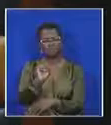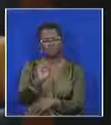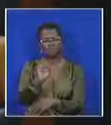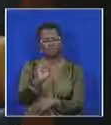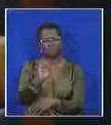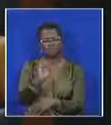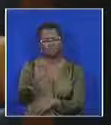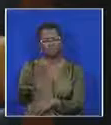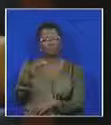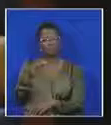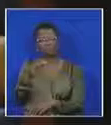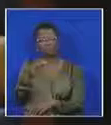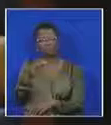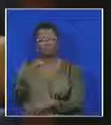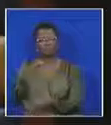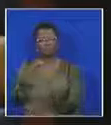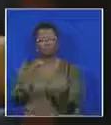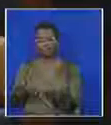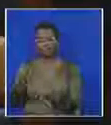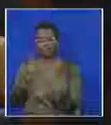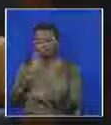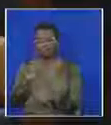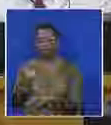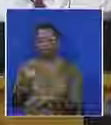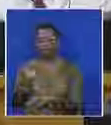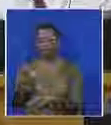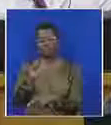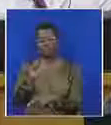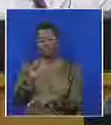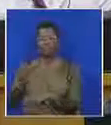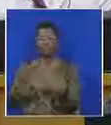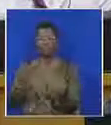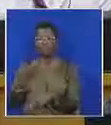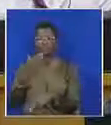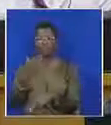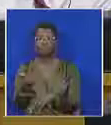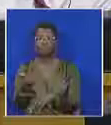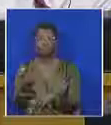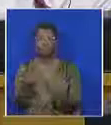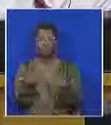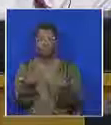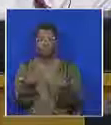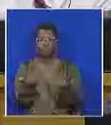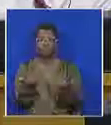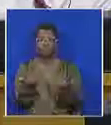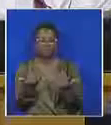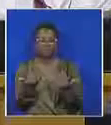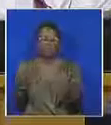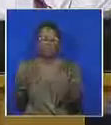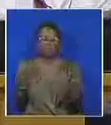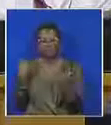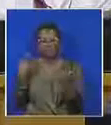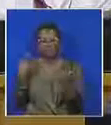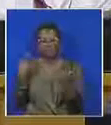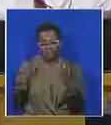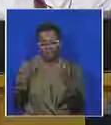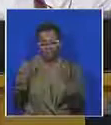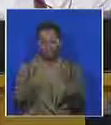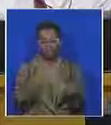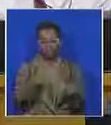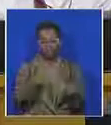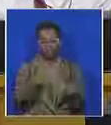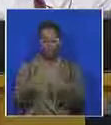can you please take your seat? Madam Speaker, there have been several rulings made in this House, including